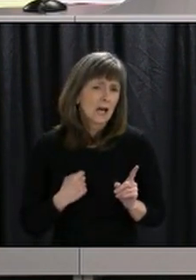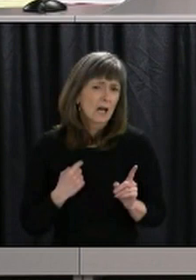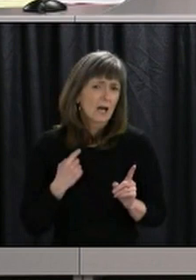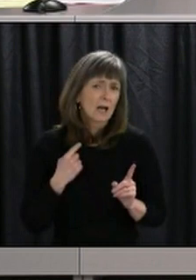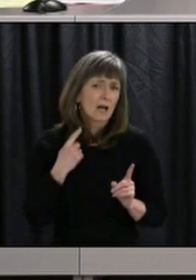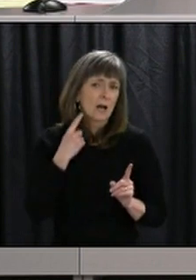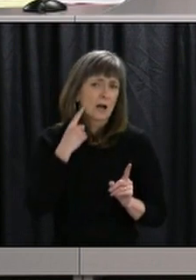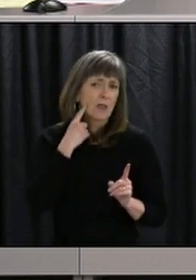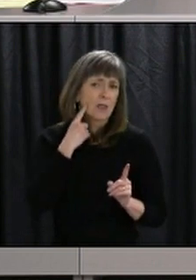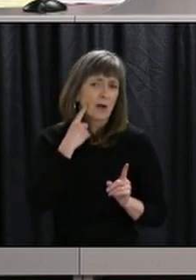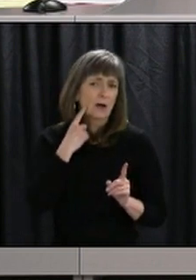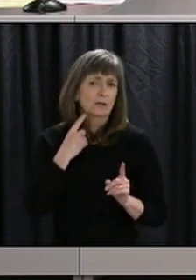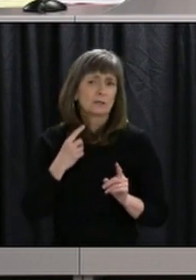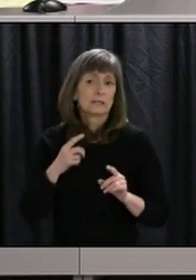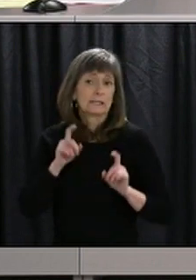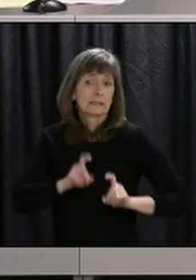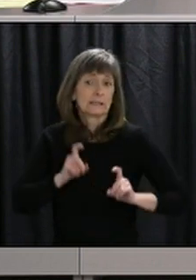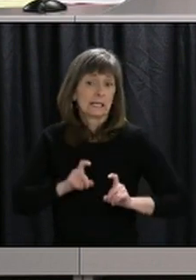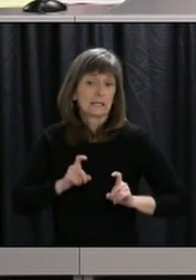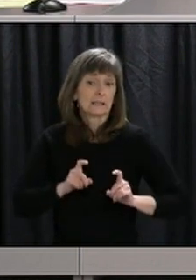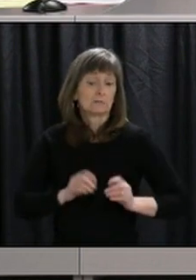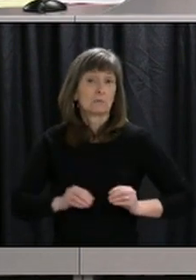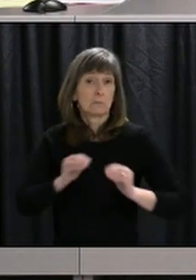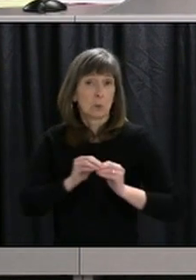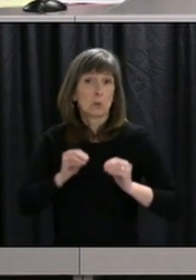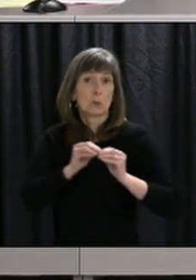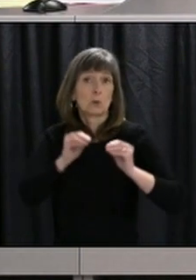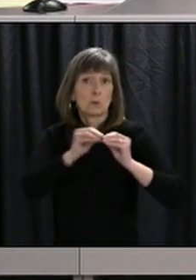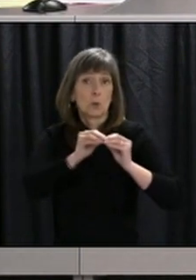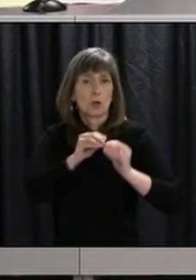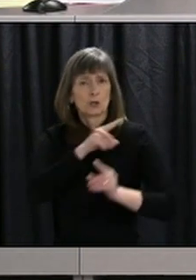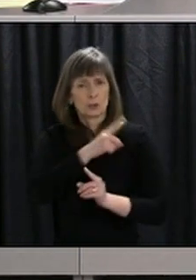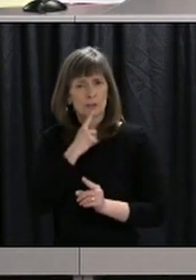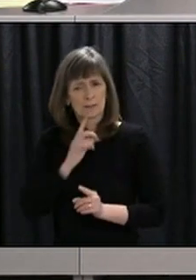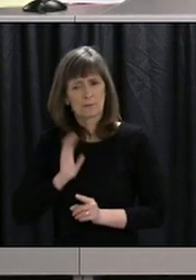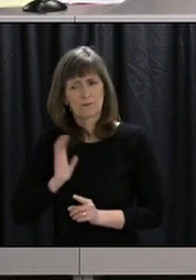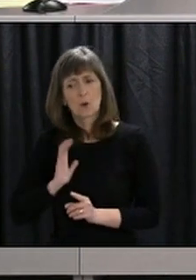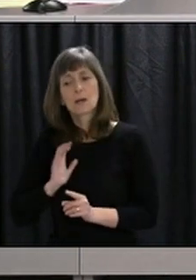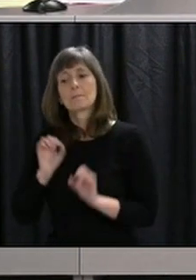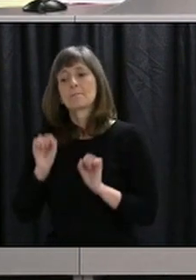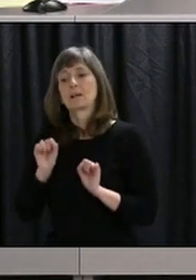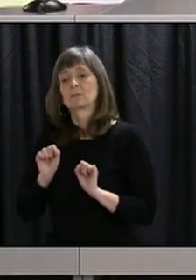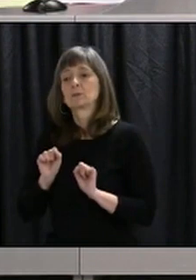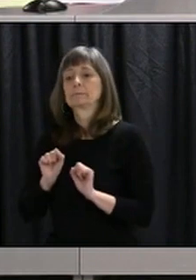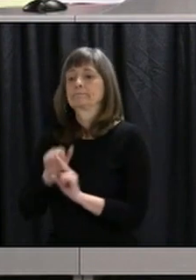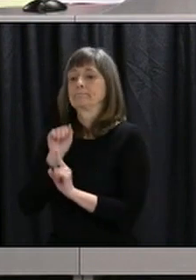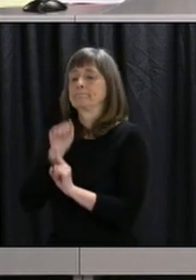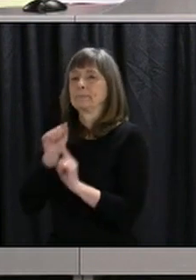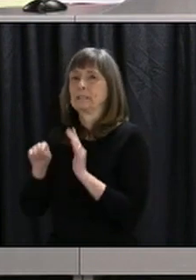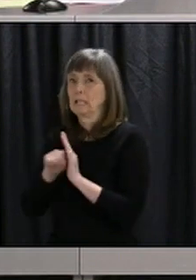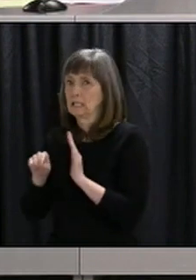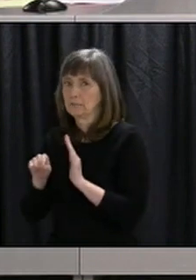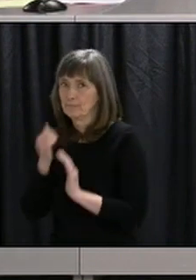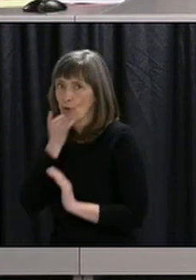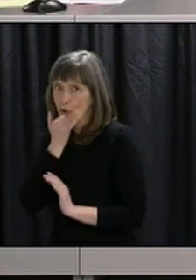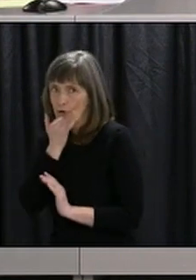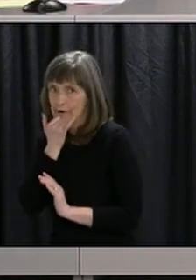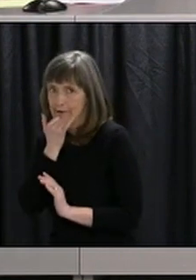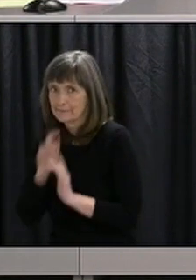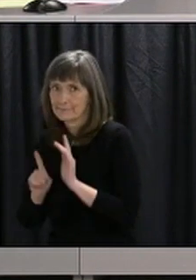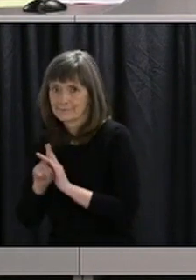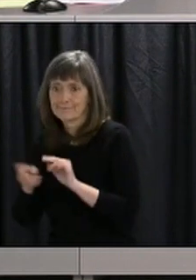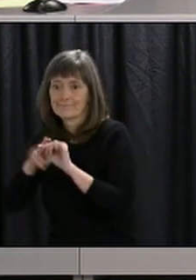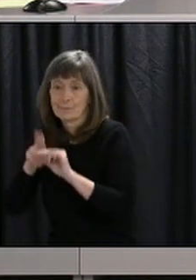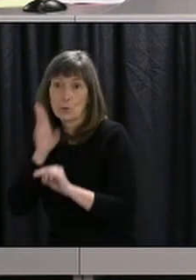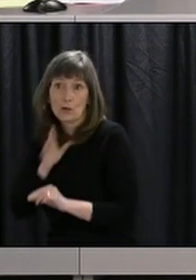as testing numbers go up, the number of false negatives may go up as well. Can you provide us with any stats on the number of false negatives or